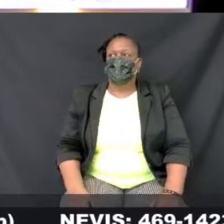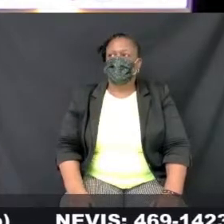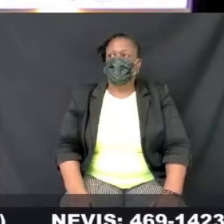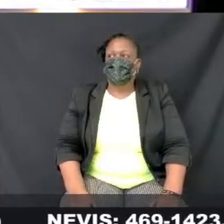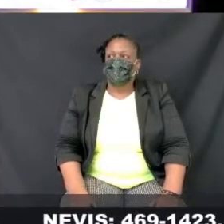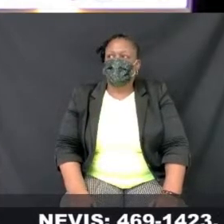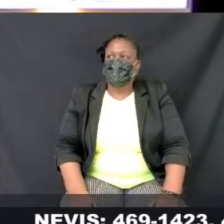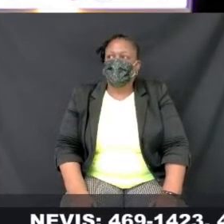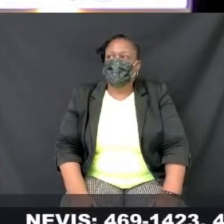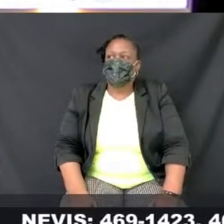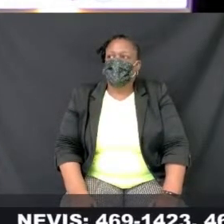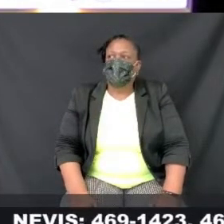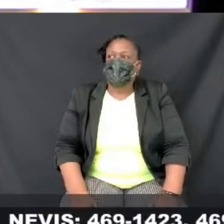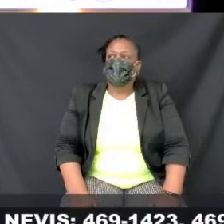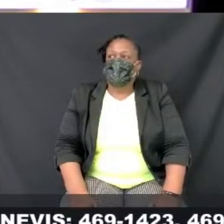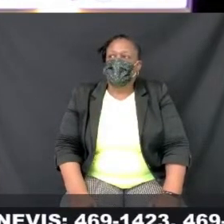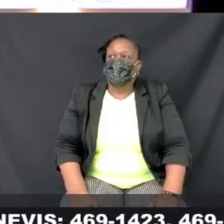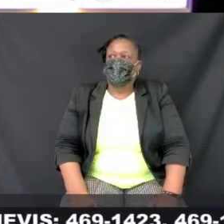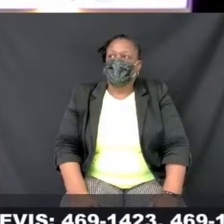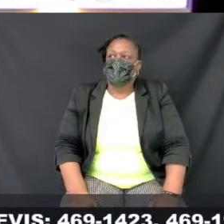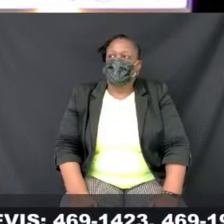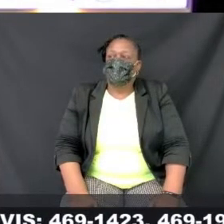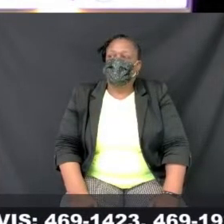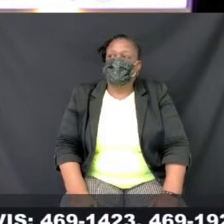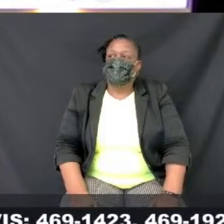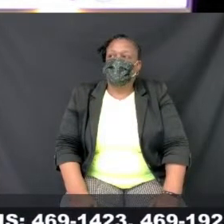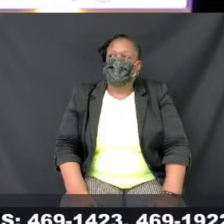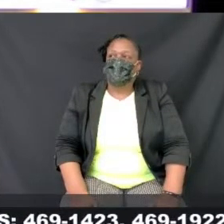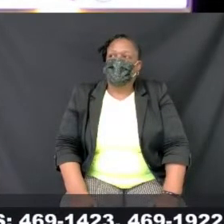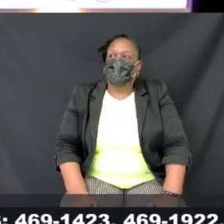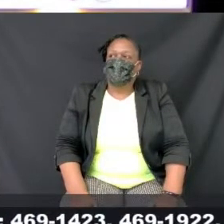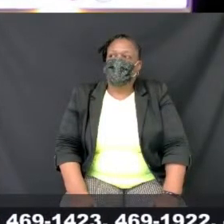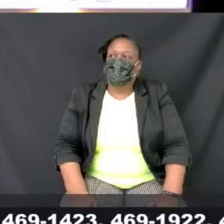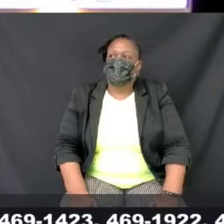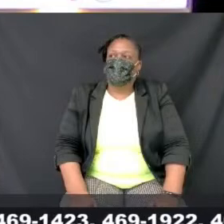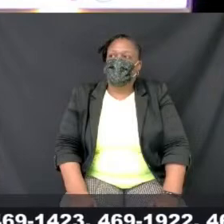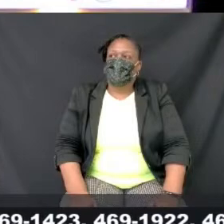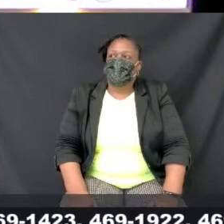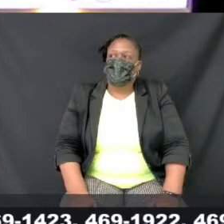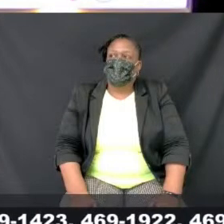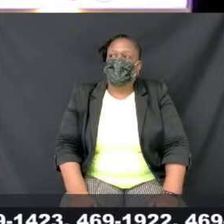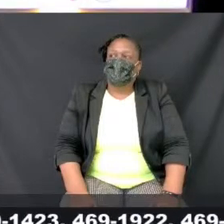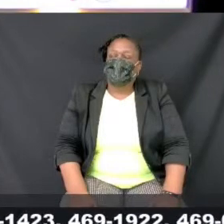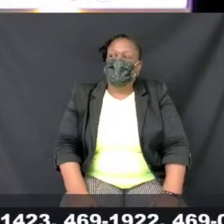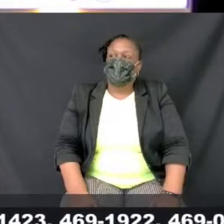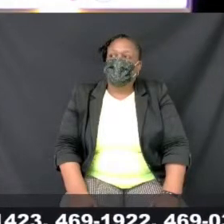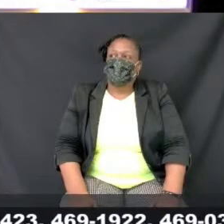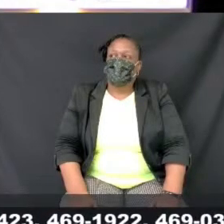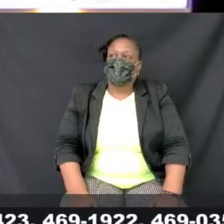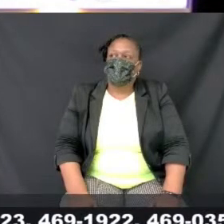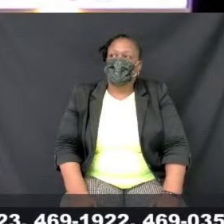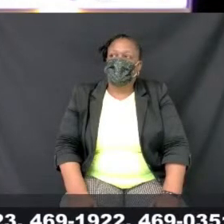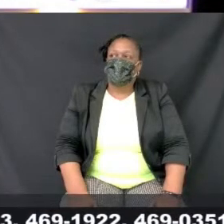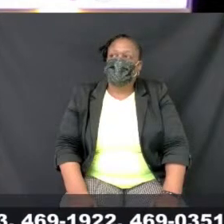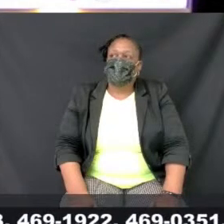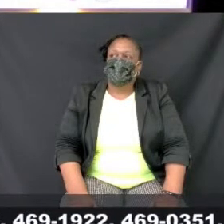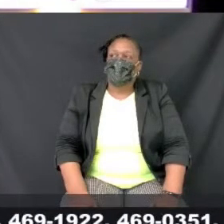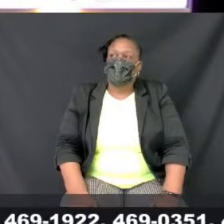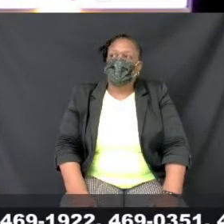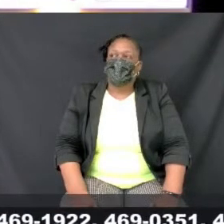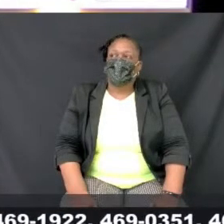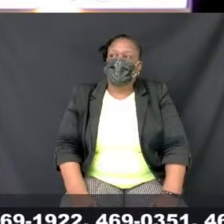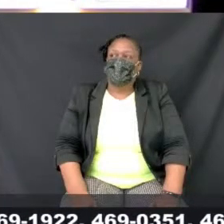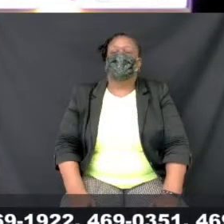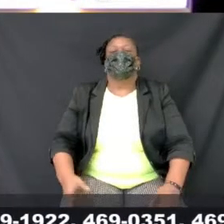was positive. But when we speak to these persons, we give them the reassuring news is that the virus might eventually find all of us, but